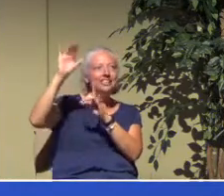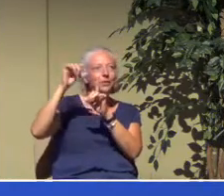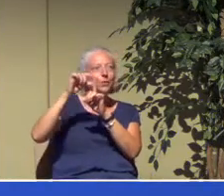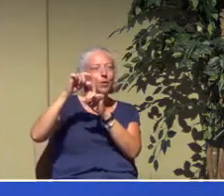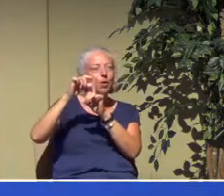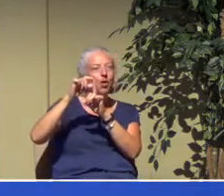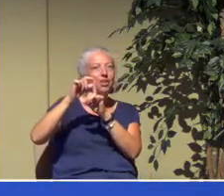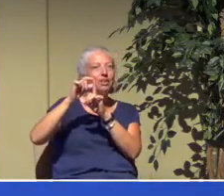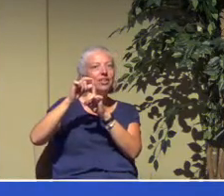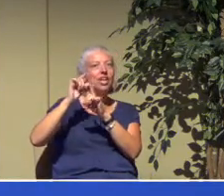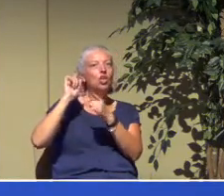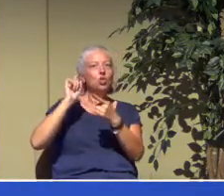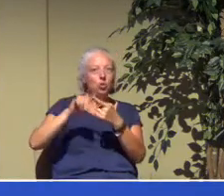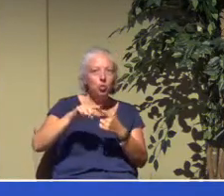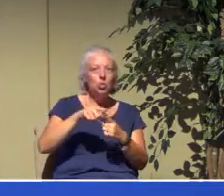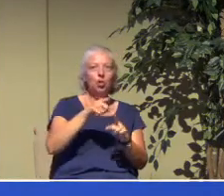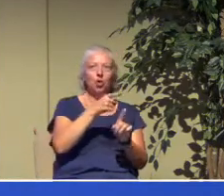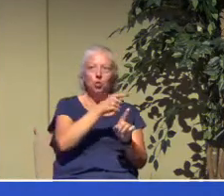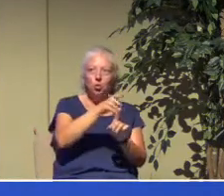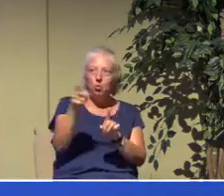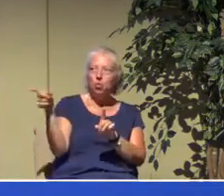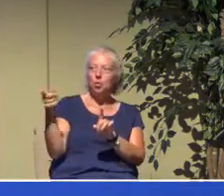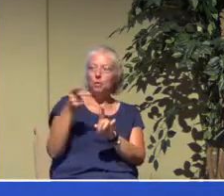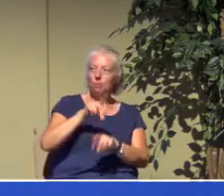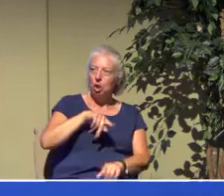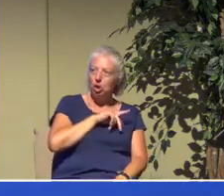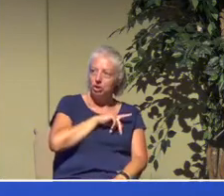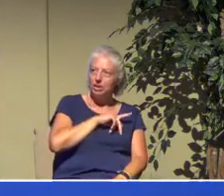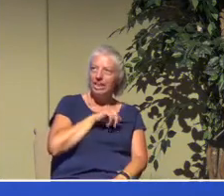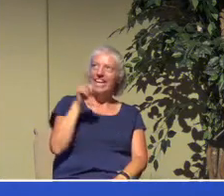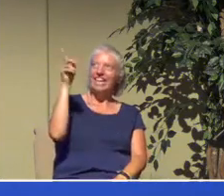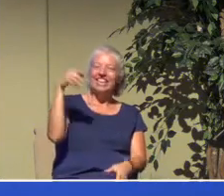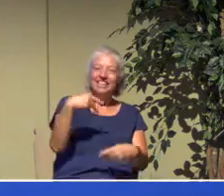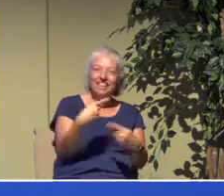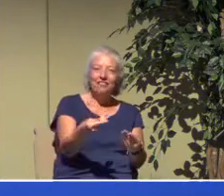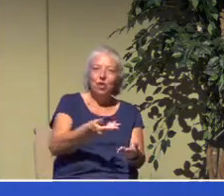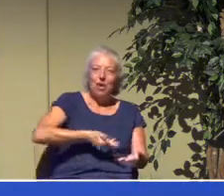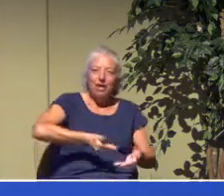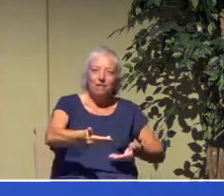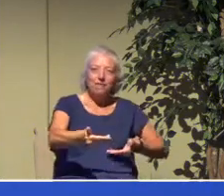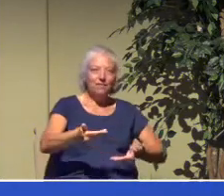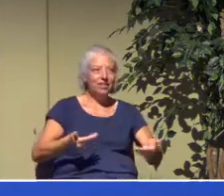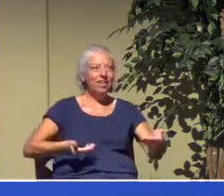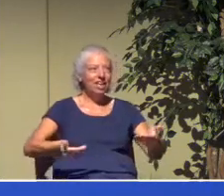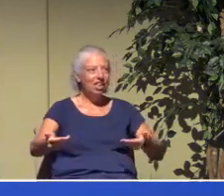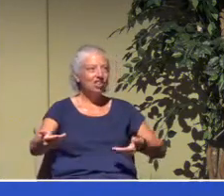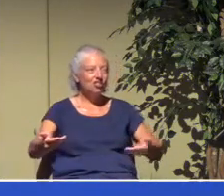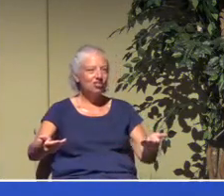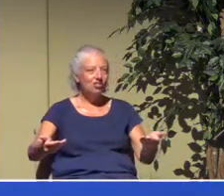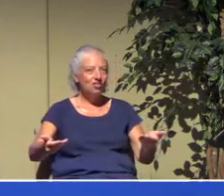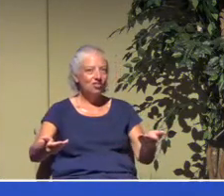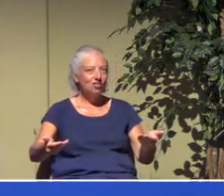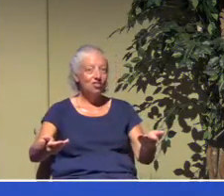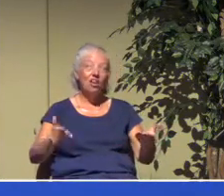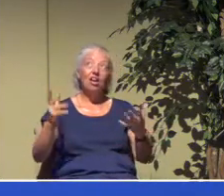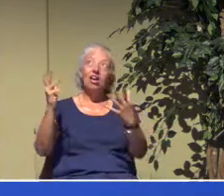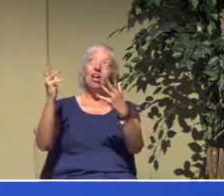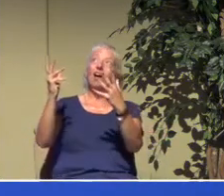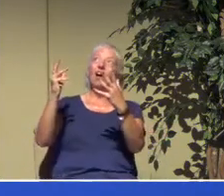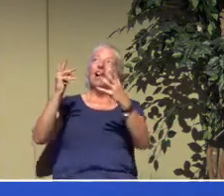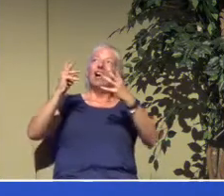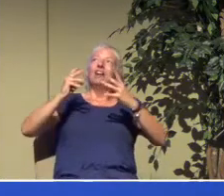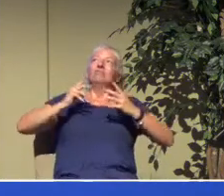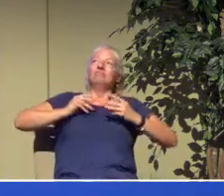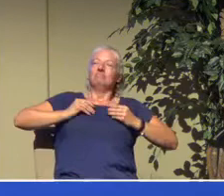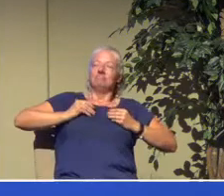you, personally. And he's extending this invitation to you. Just receive it into your whole